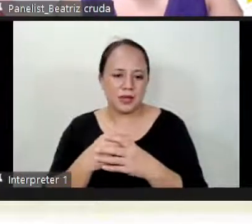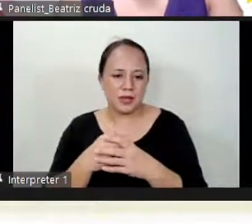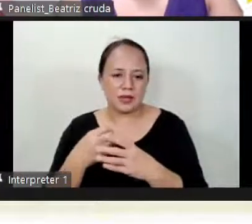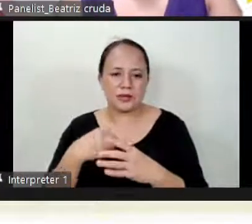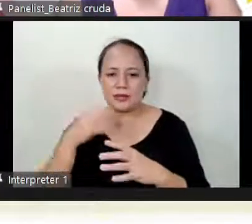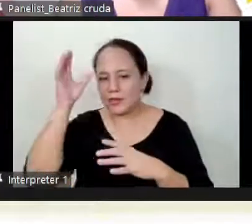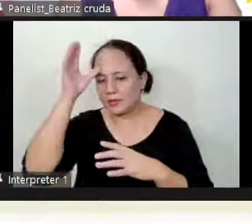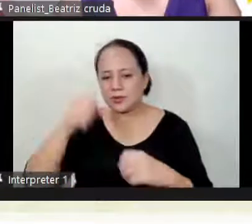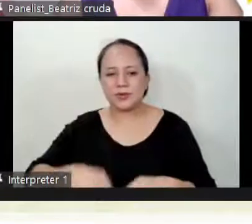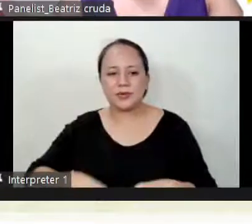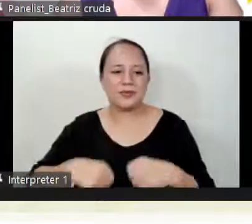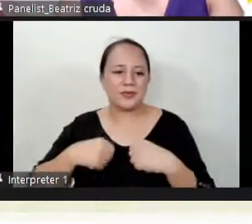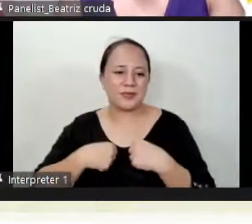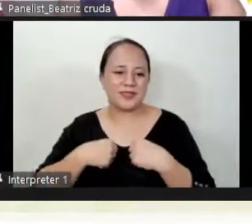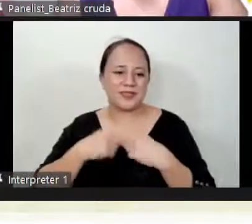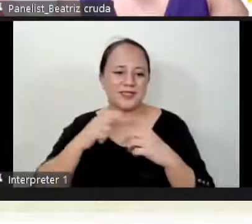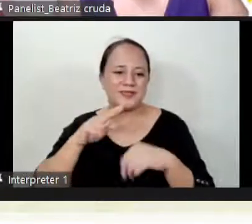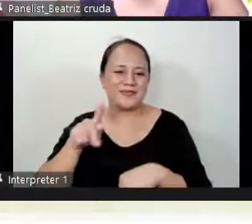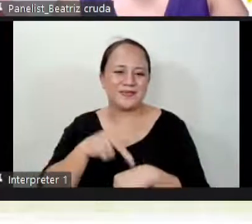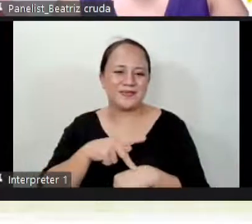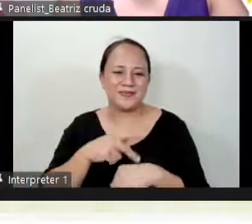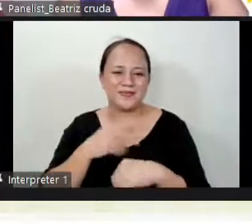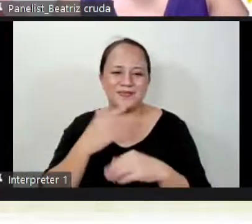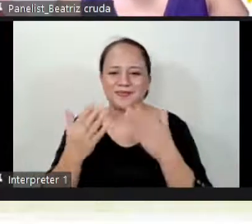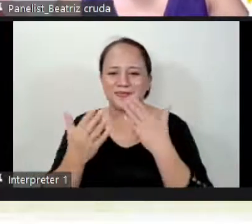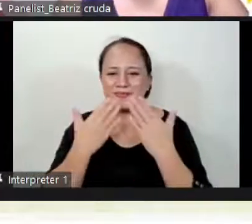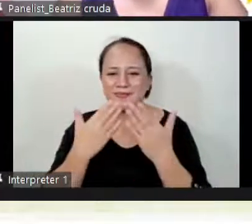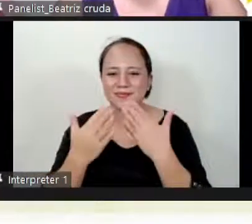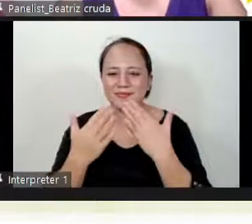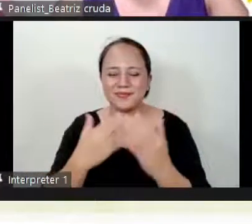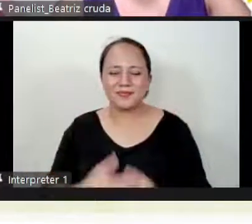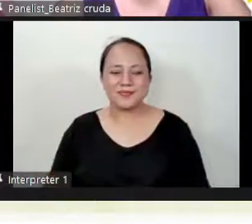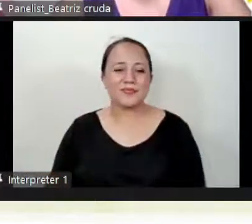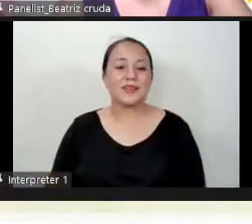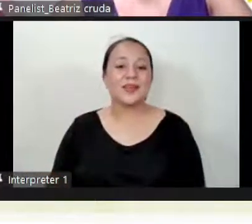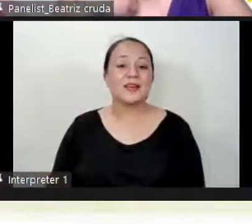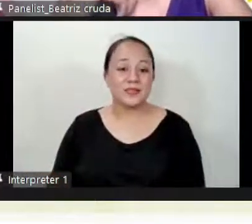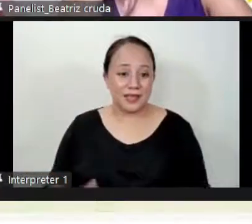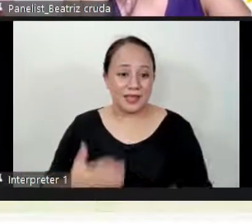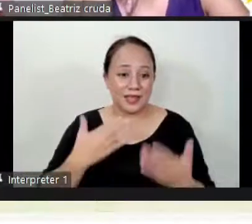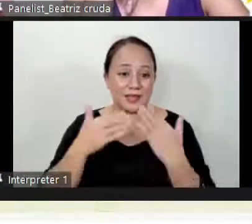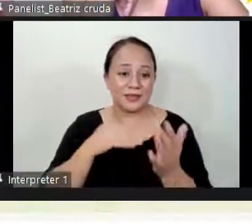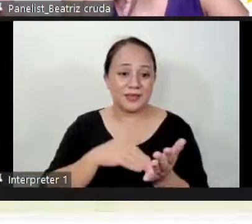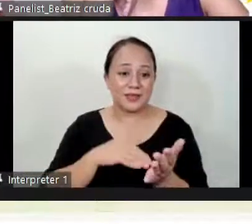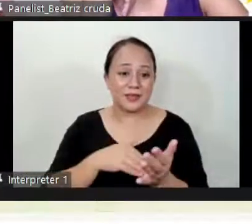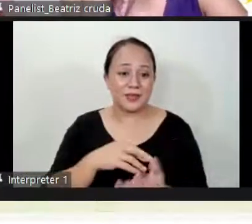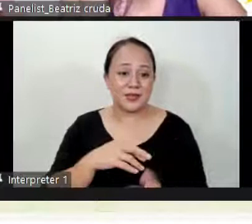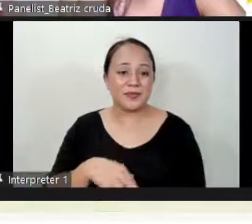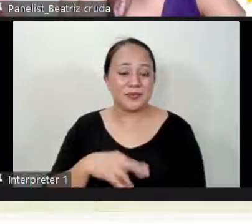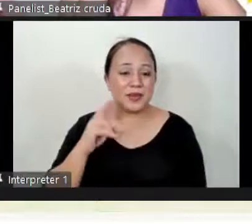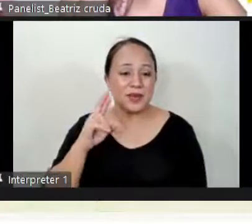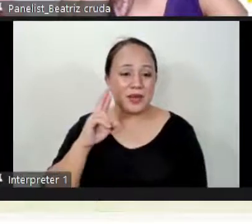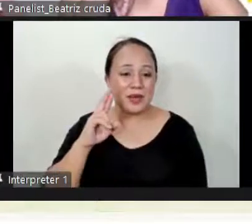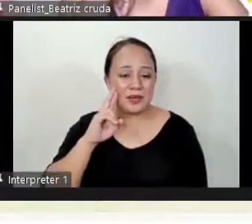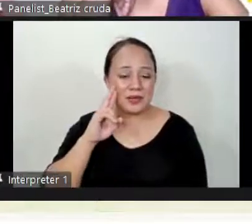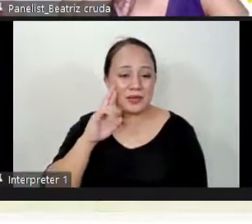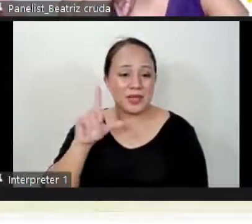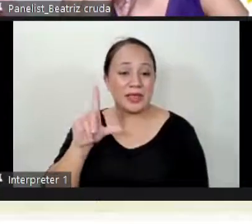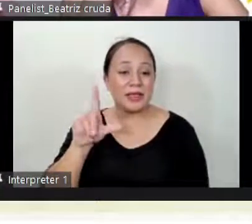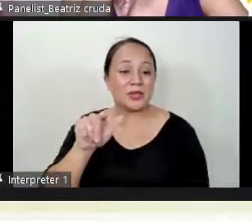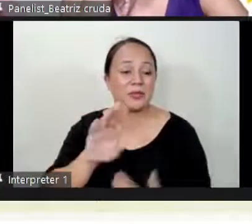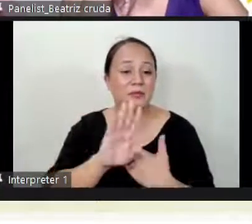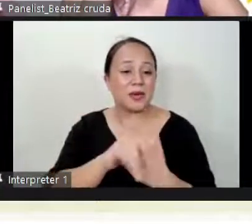cancer survivors of the Philippines. Thank you. Thank you, Dr. Rachel. We will get back to you when we go